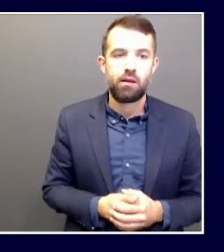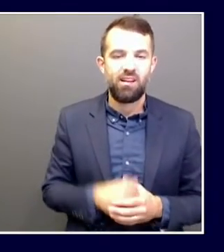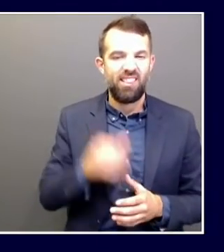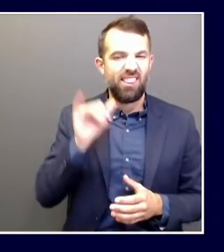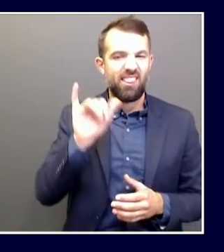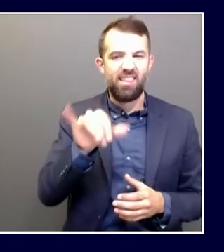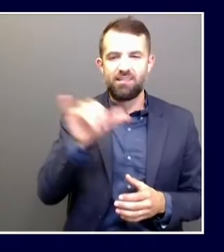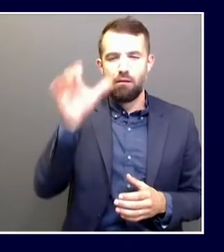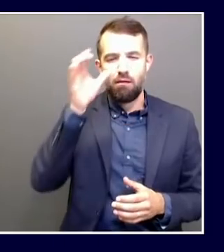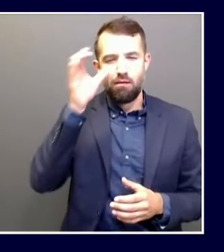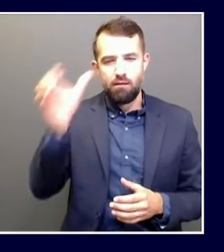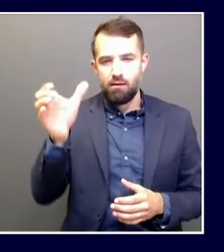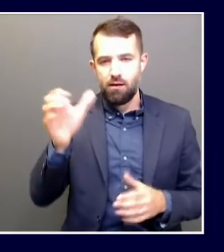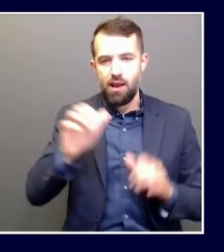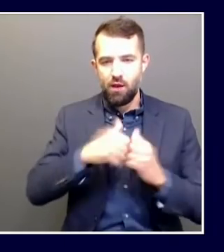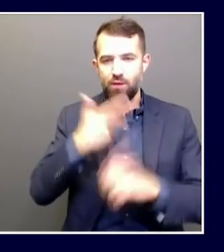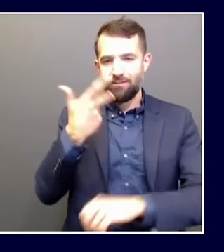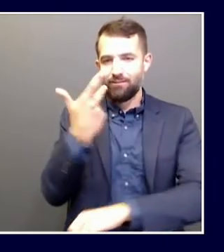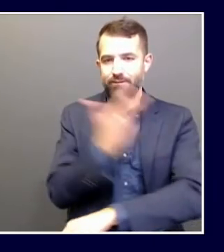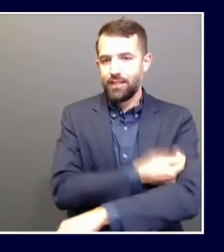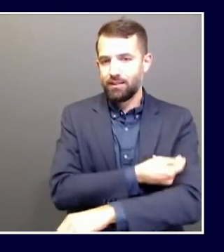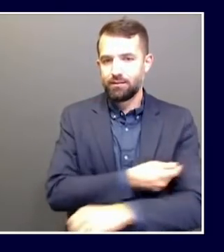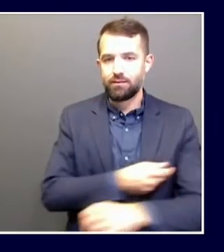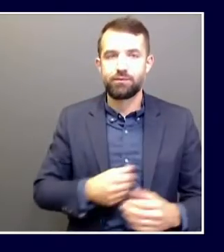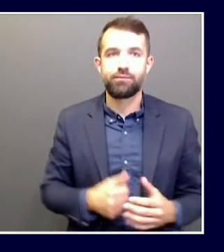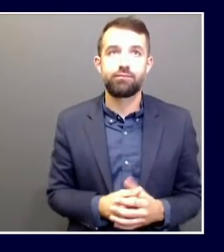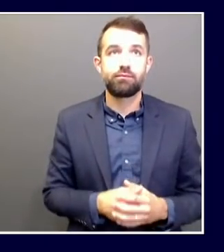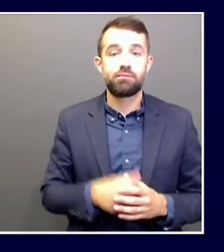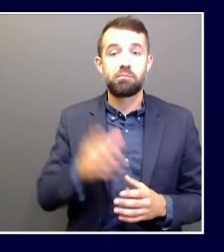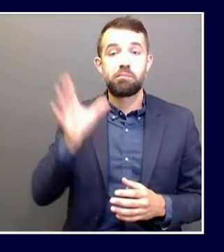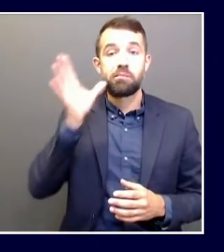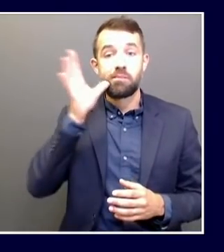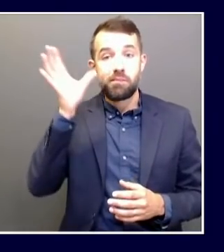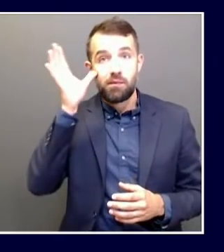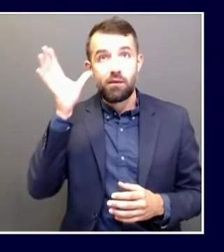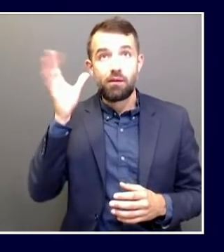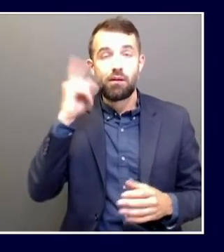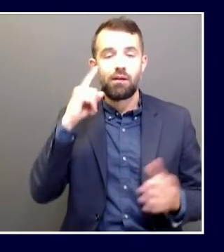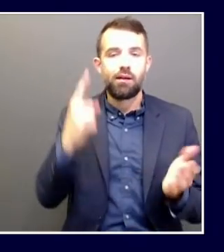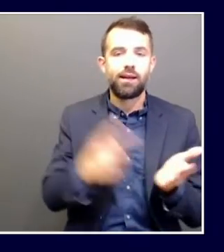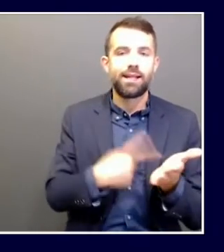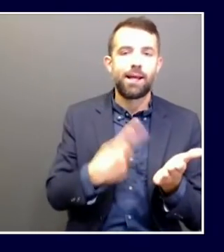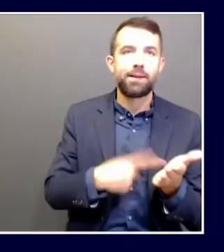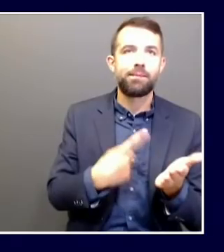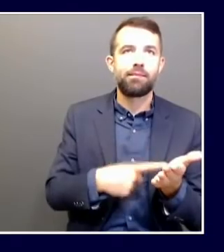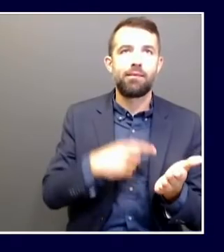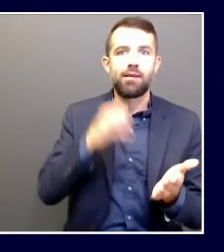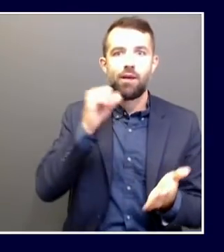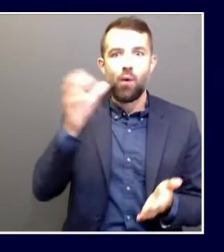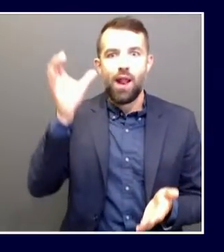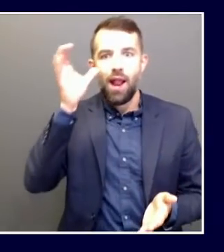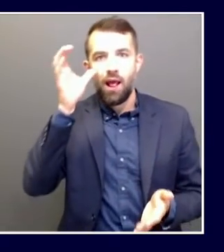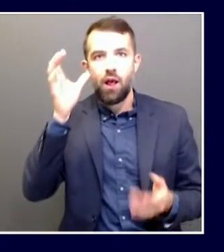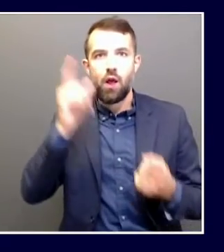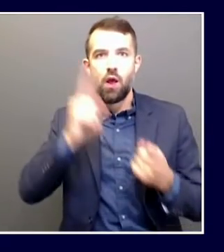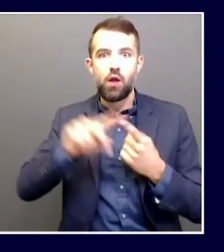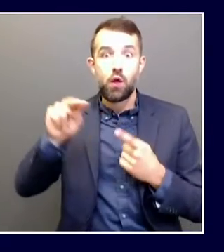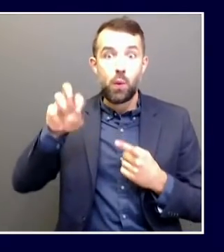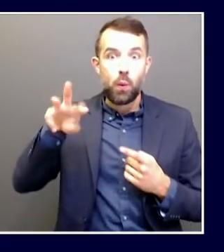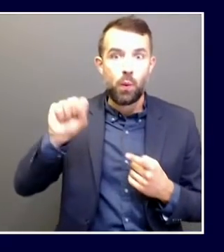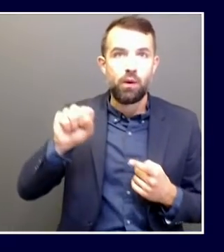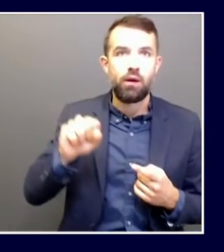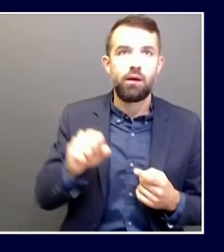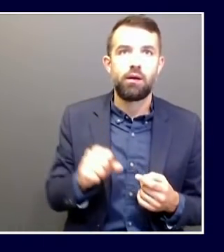parents they may not listen to the folks they see on TV, may not even listen to their own